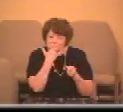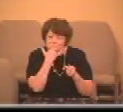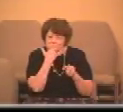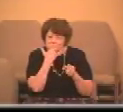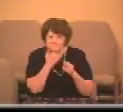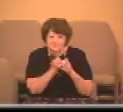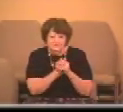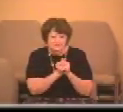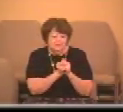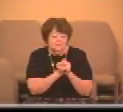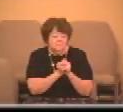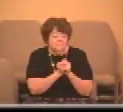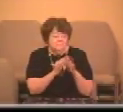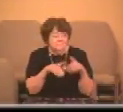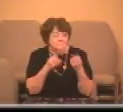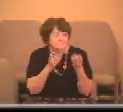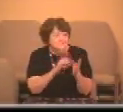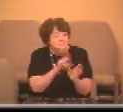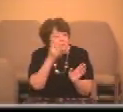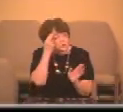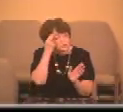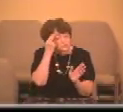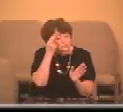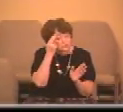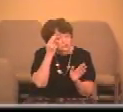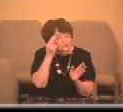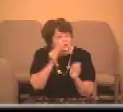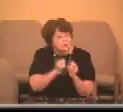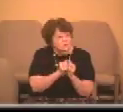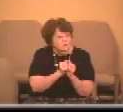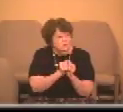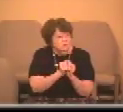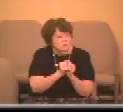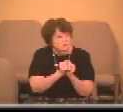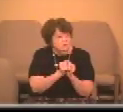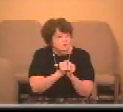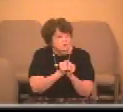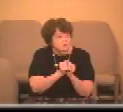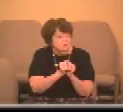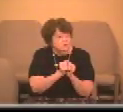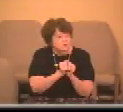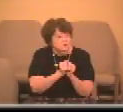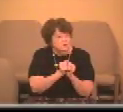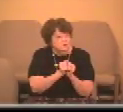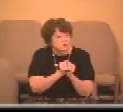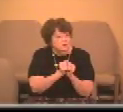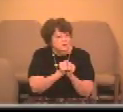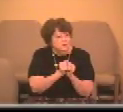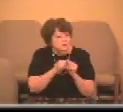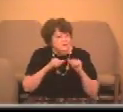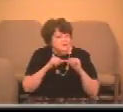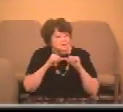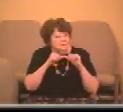strength. How many of you know that the source to persevere in relationships is not within you?